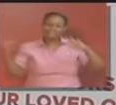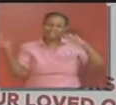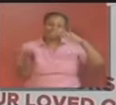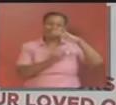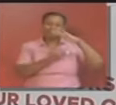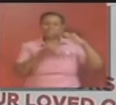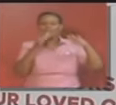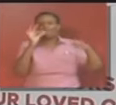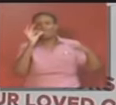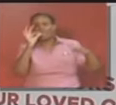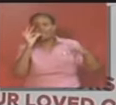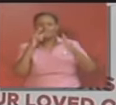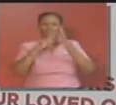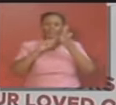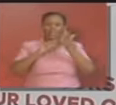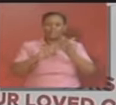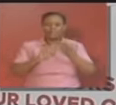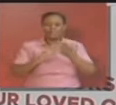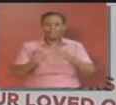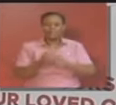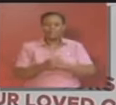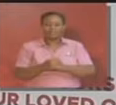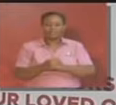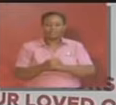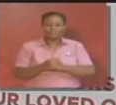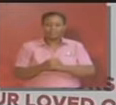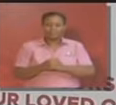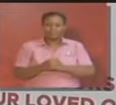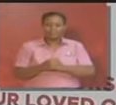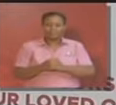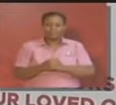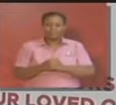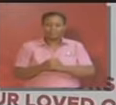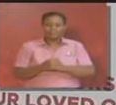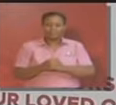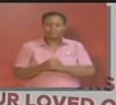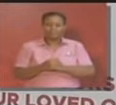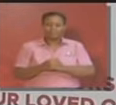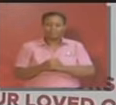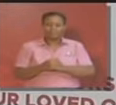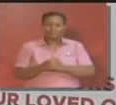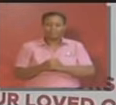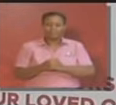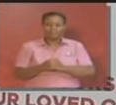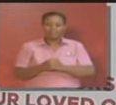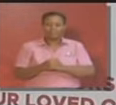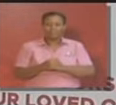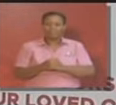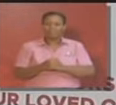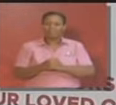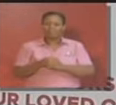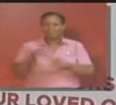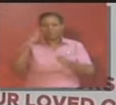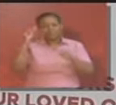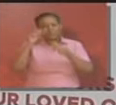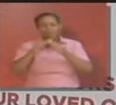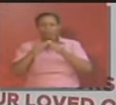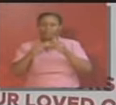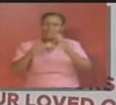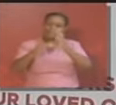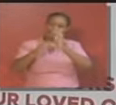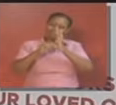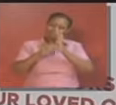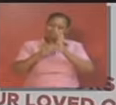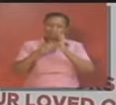So something about what we always speak about with regard to mask wearing and so on. When persons with COVID-19 do the following,